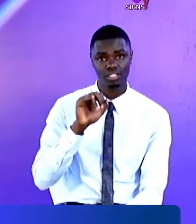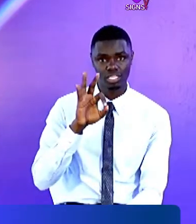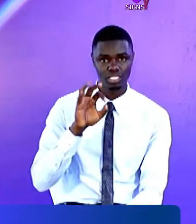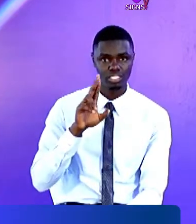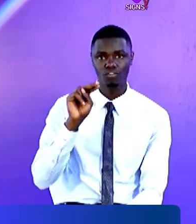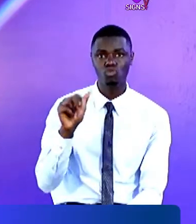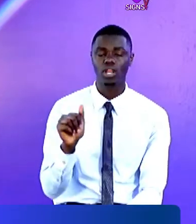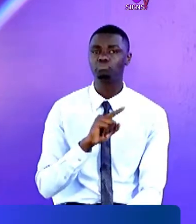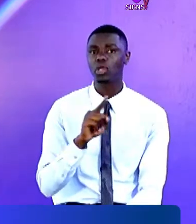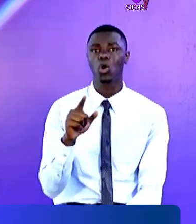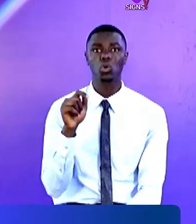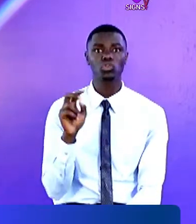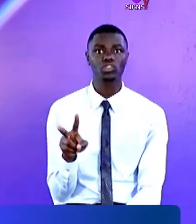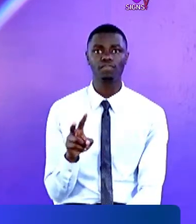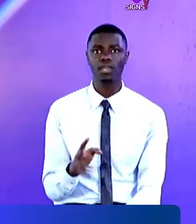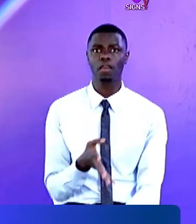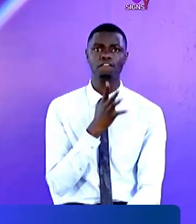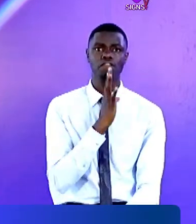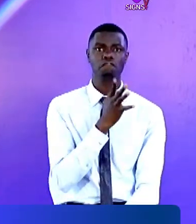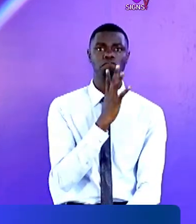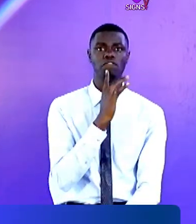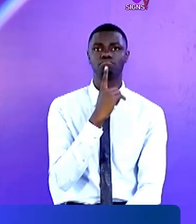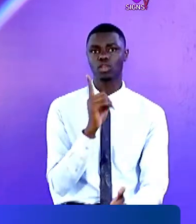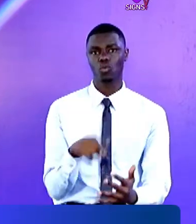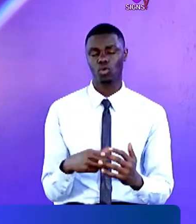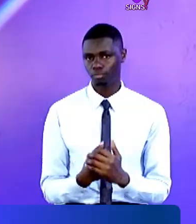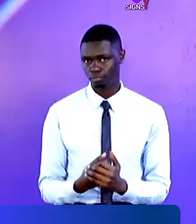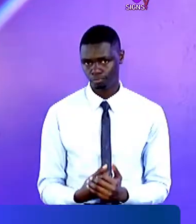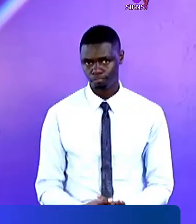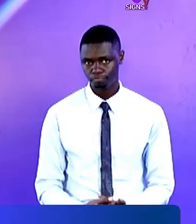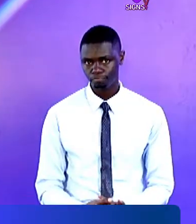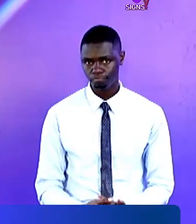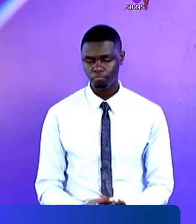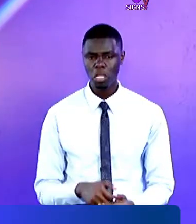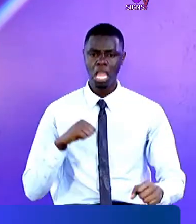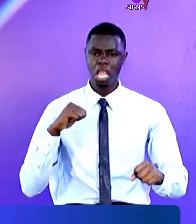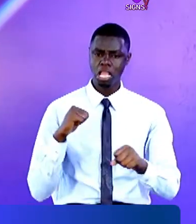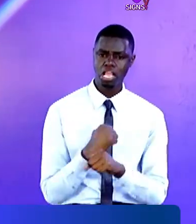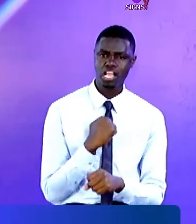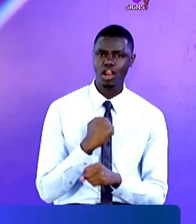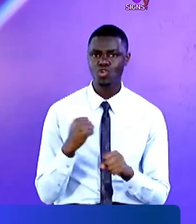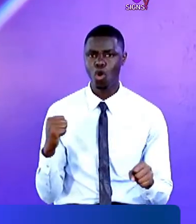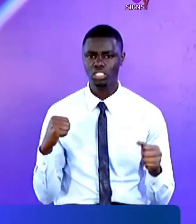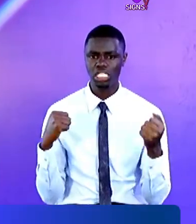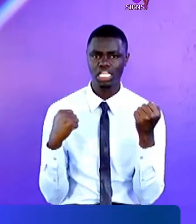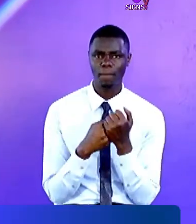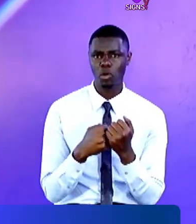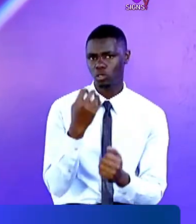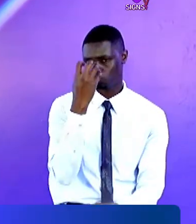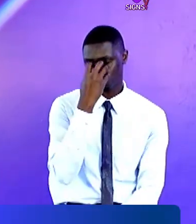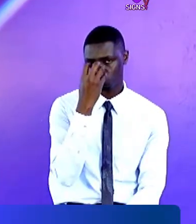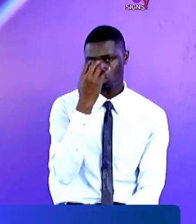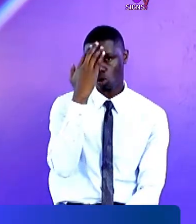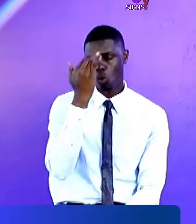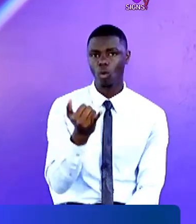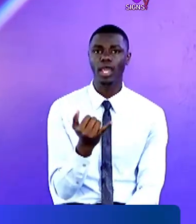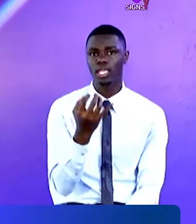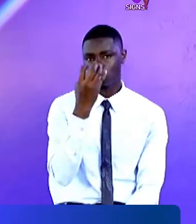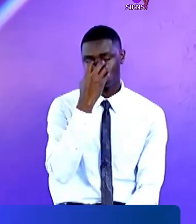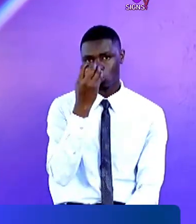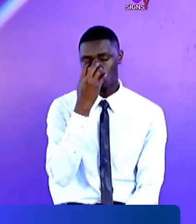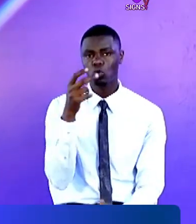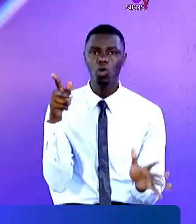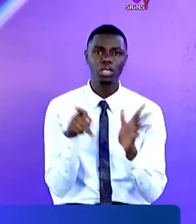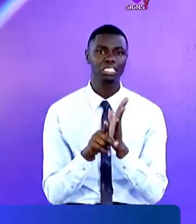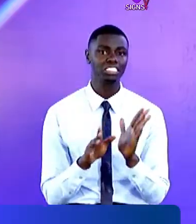on TV and he says that he cannot be able to support William Ruto because William Ruto is a killer.